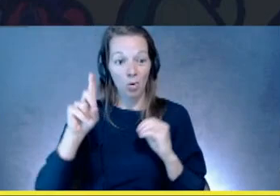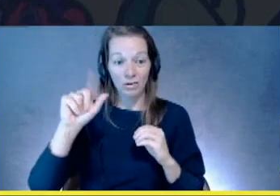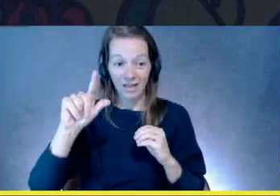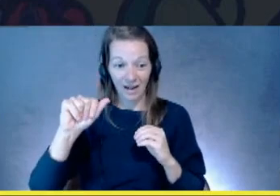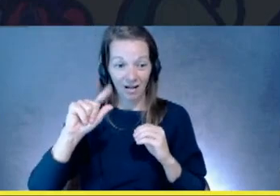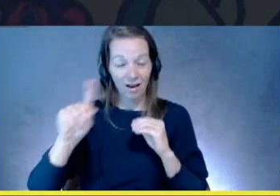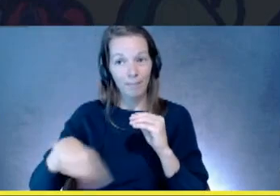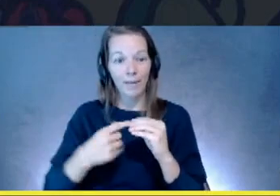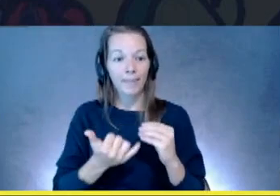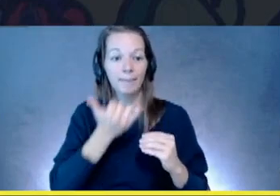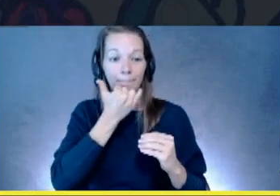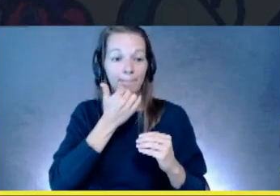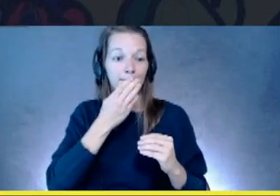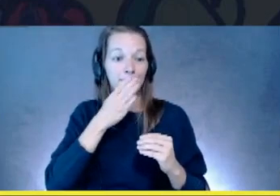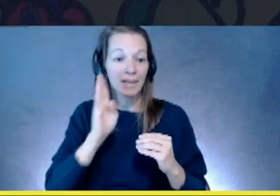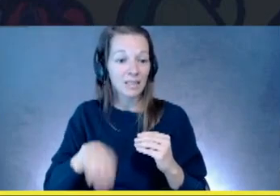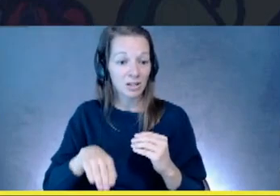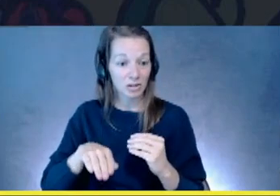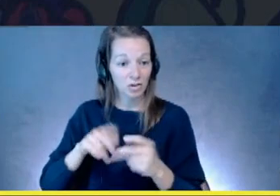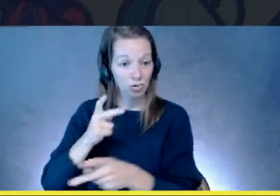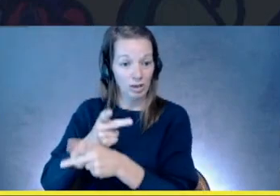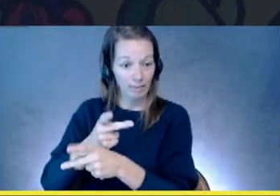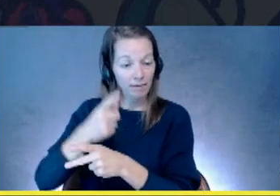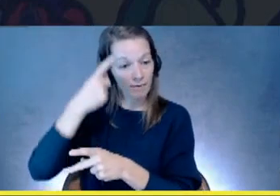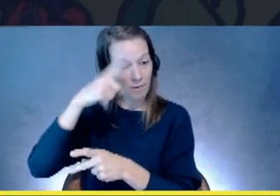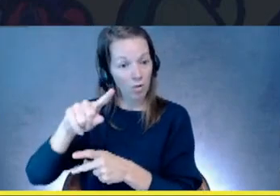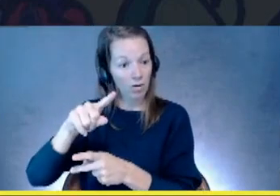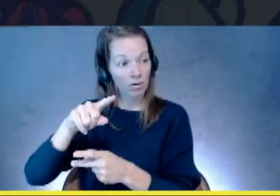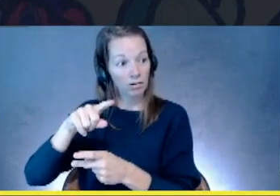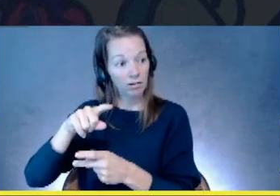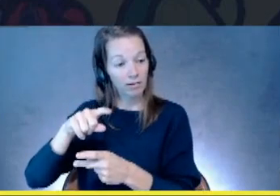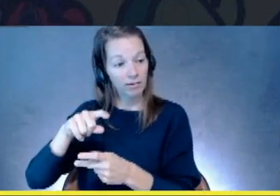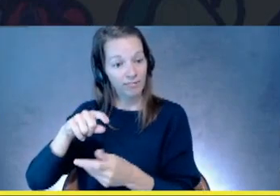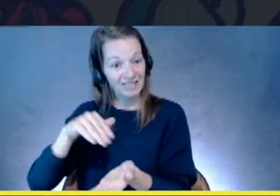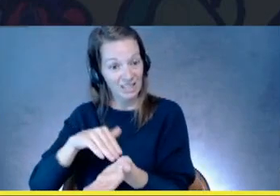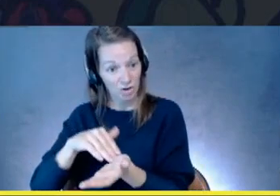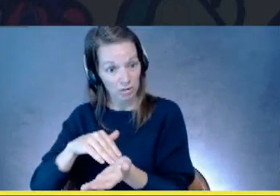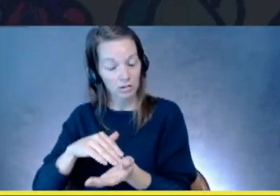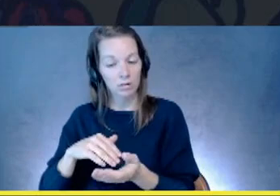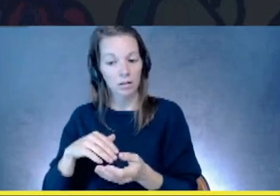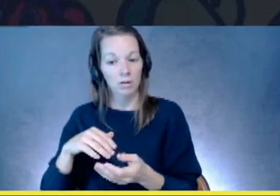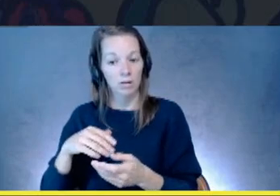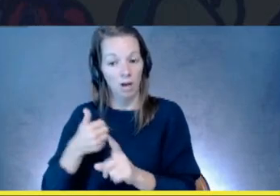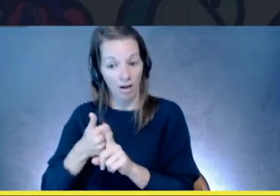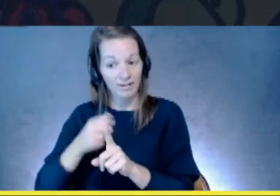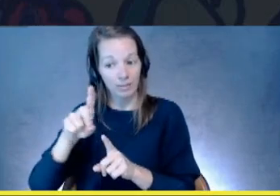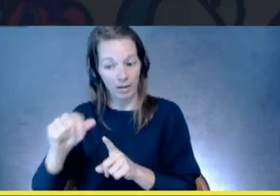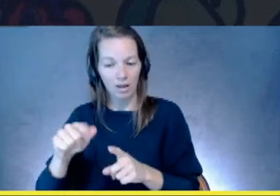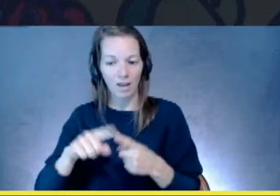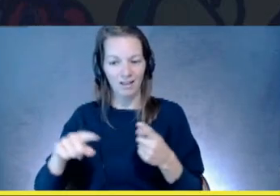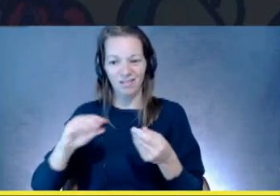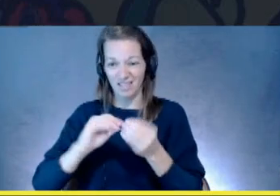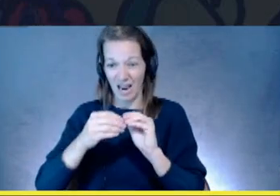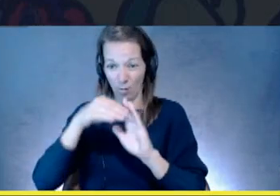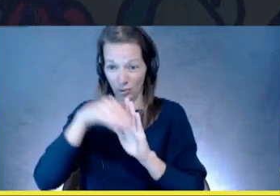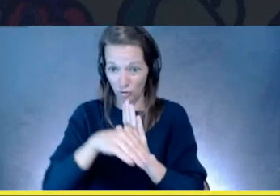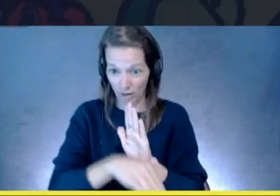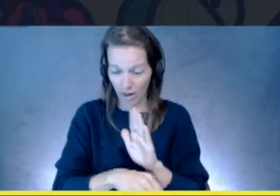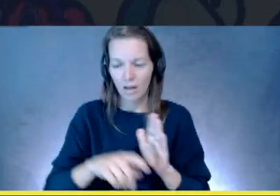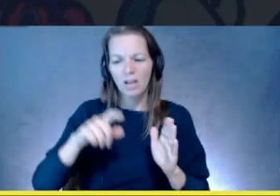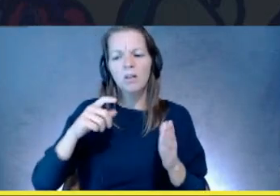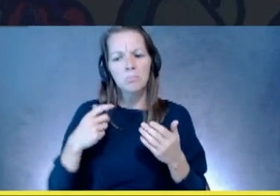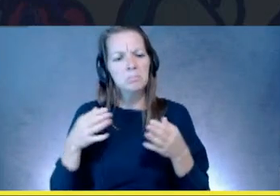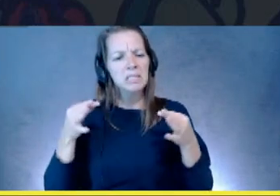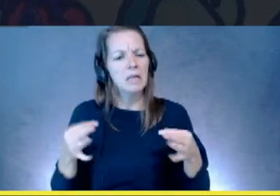mistreatment of physicians with disabilities and noticing the downward trend, we decided to do this study.